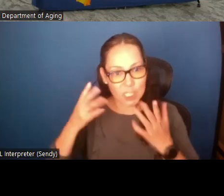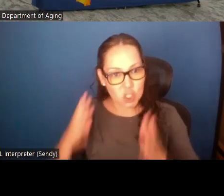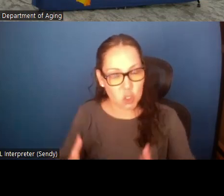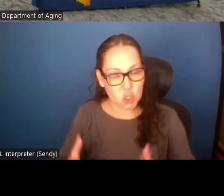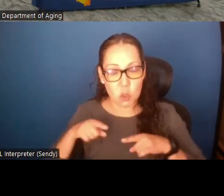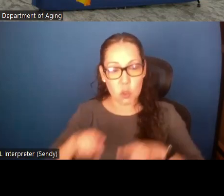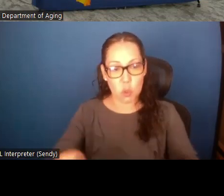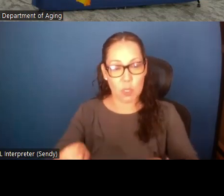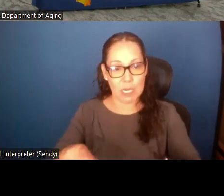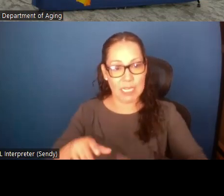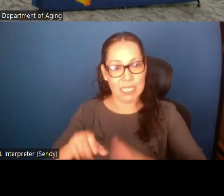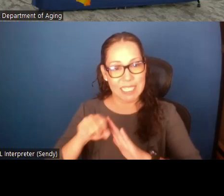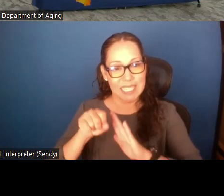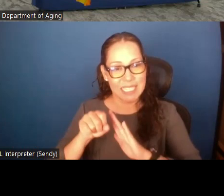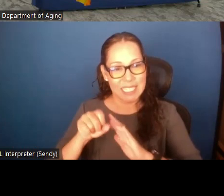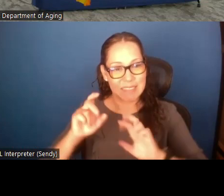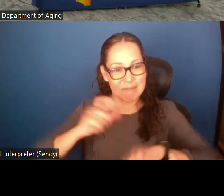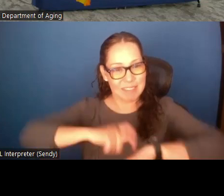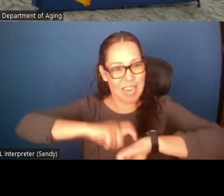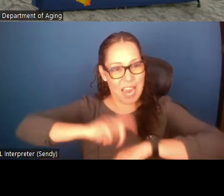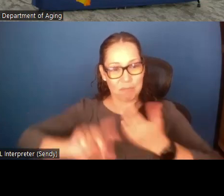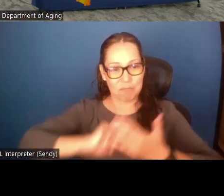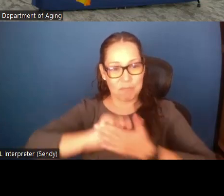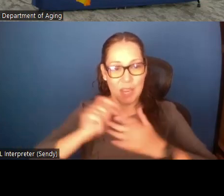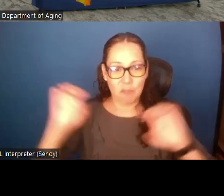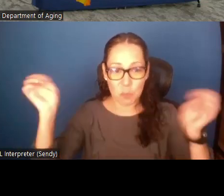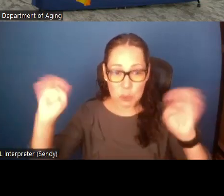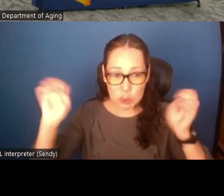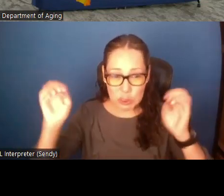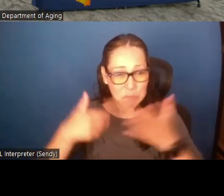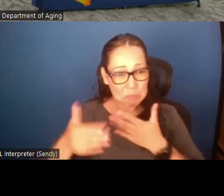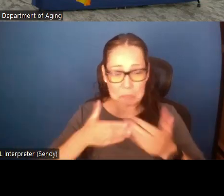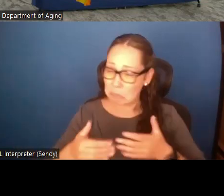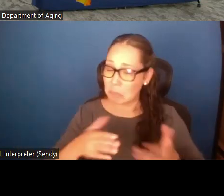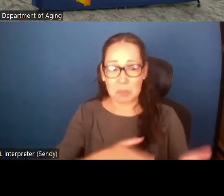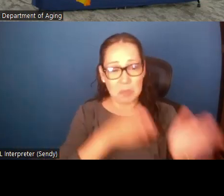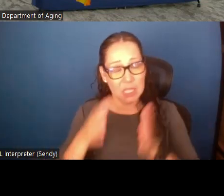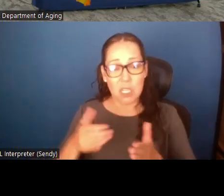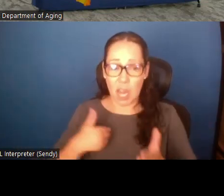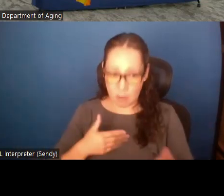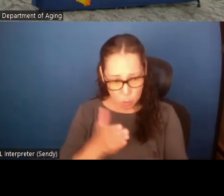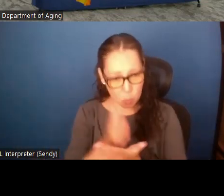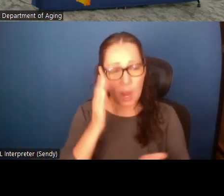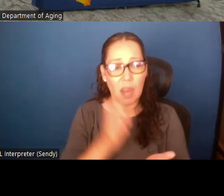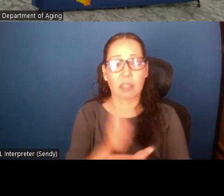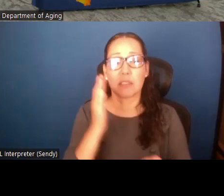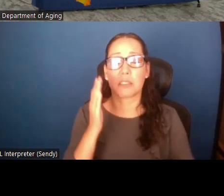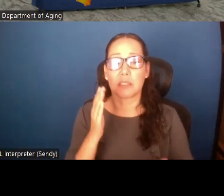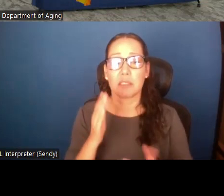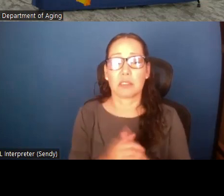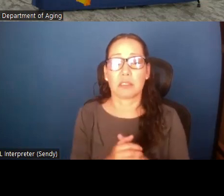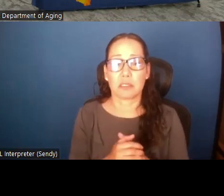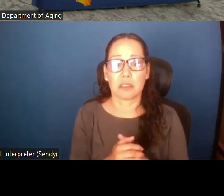want to distinguish this from is a legal definition of right. That is something that is, say, set